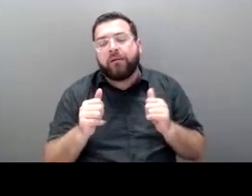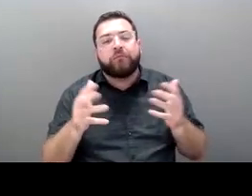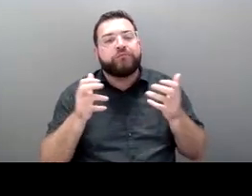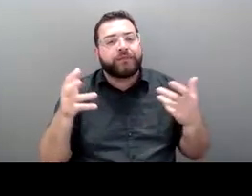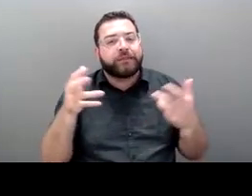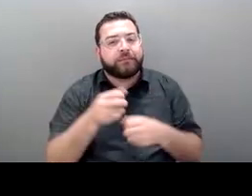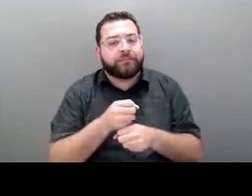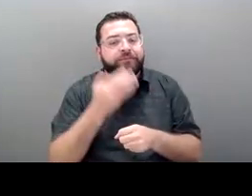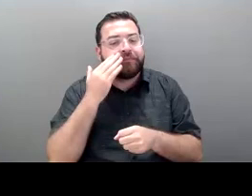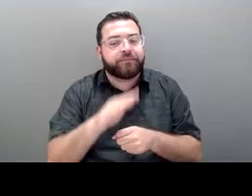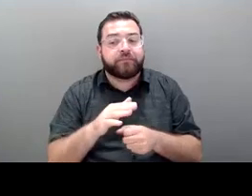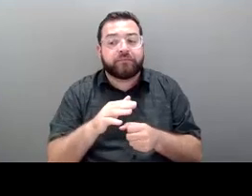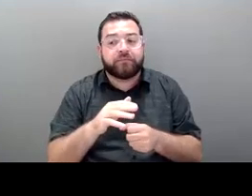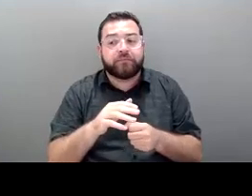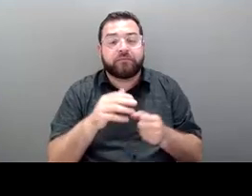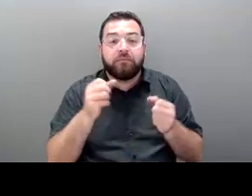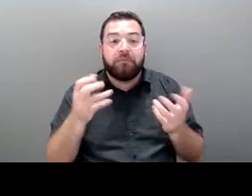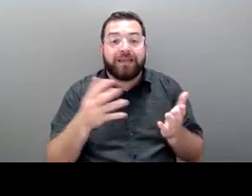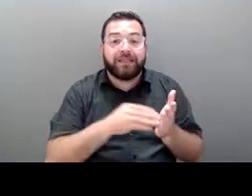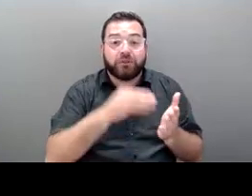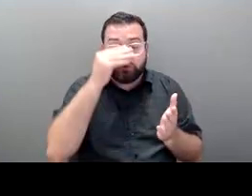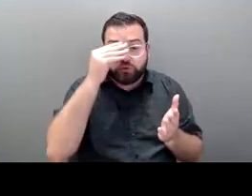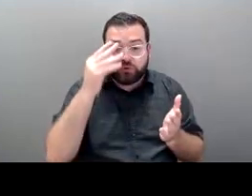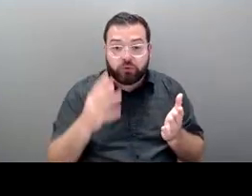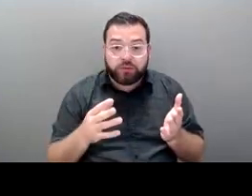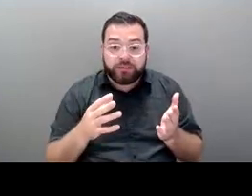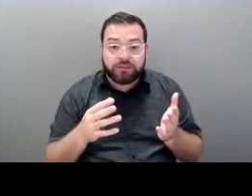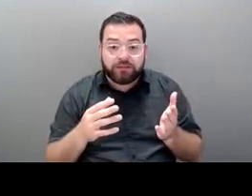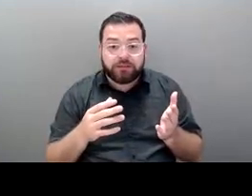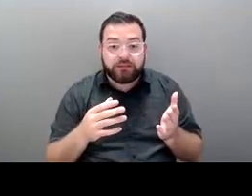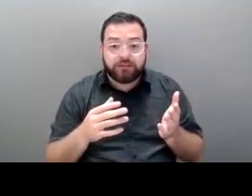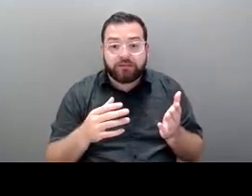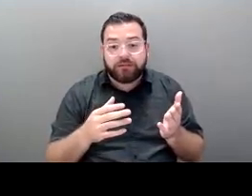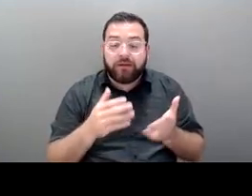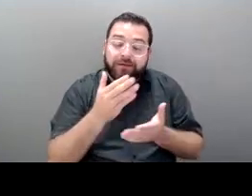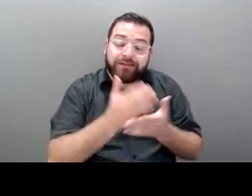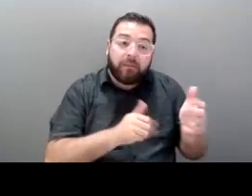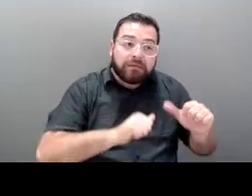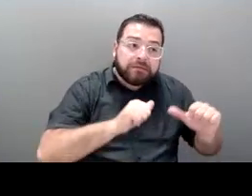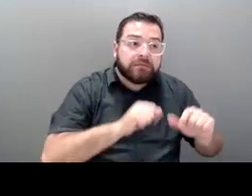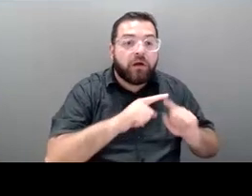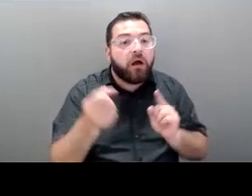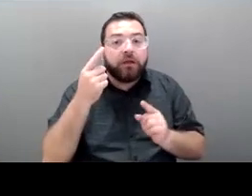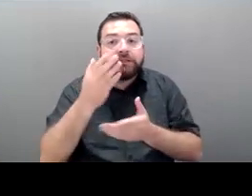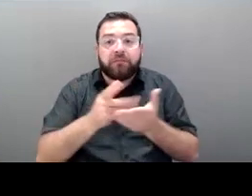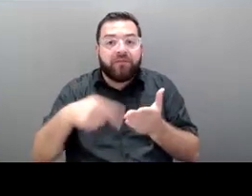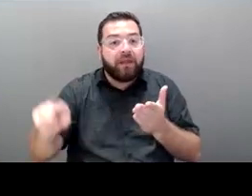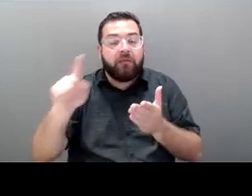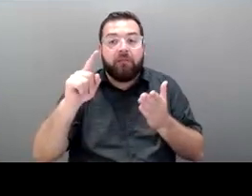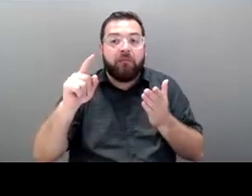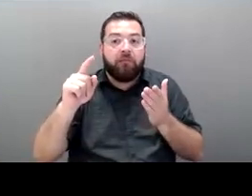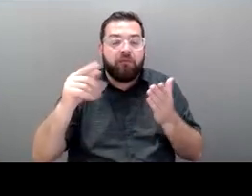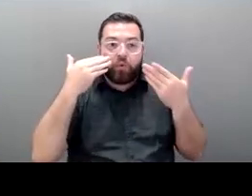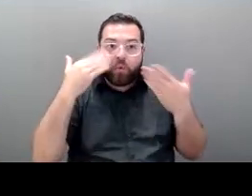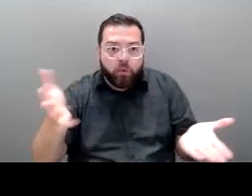students many are trepidatious, many really have no idea what exactly AI is, how it works, what a